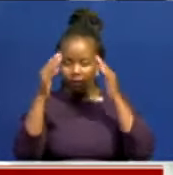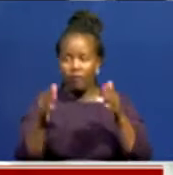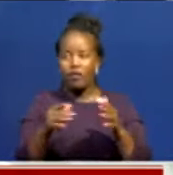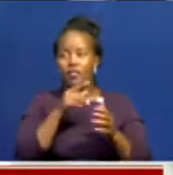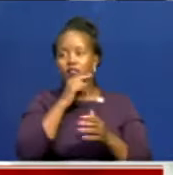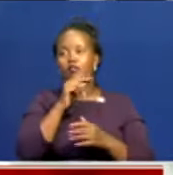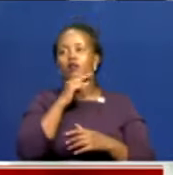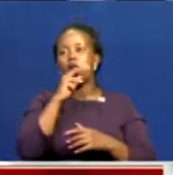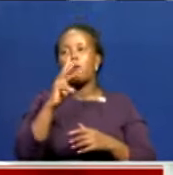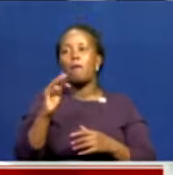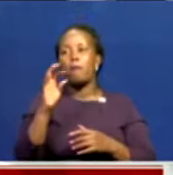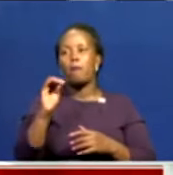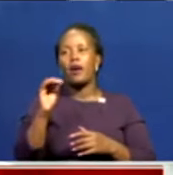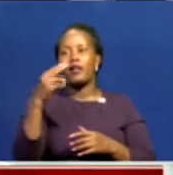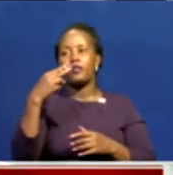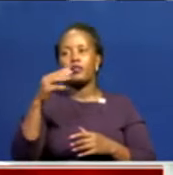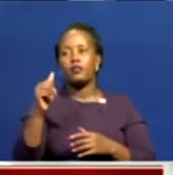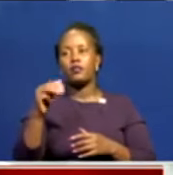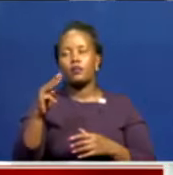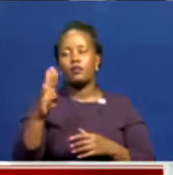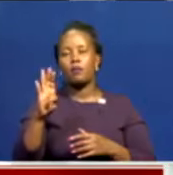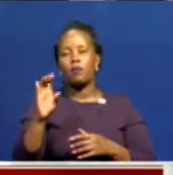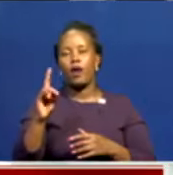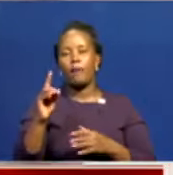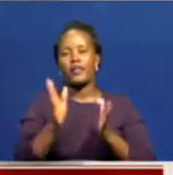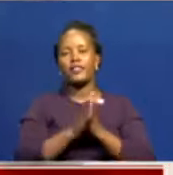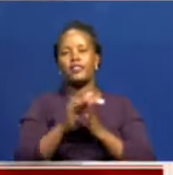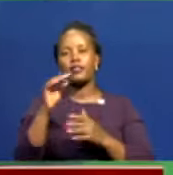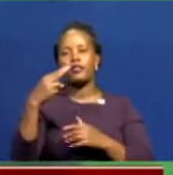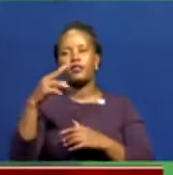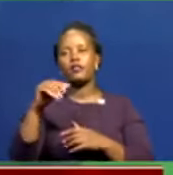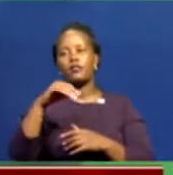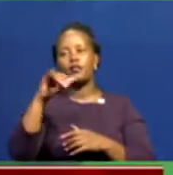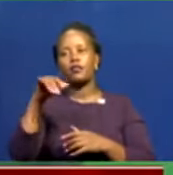Mohammed Yusuf Haji.